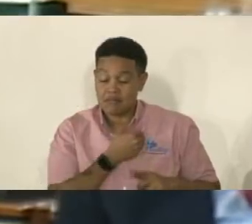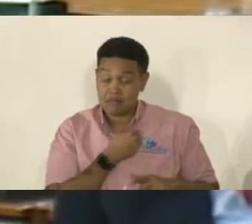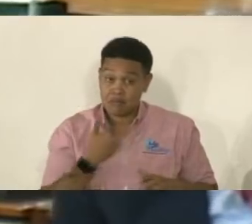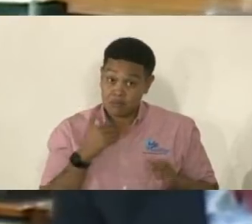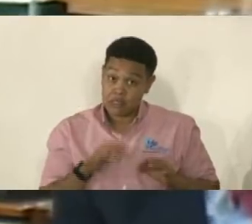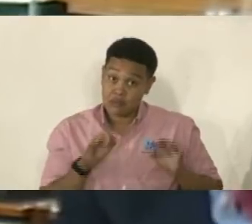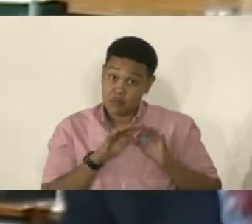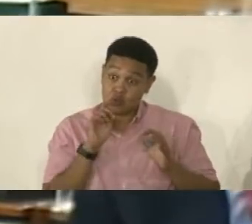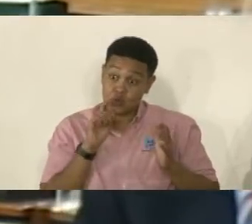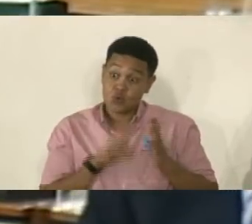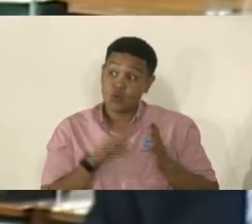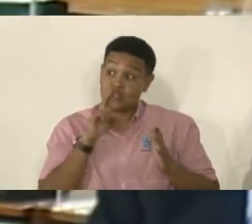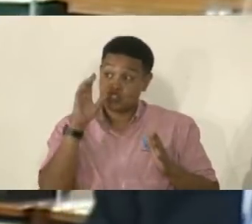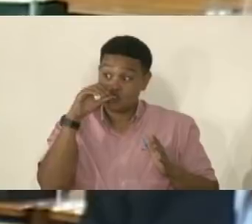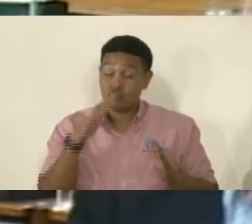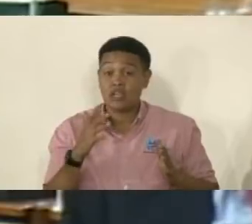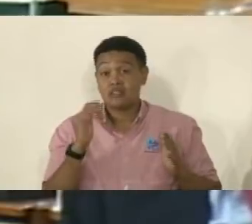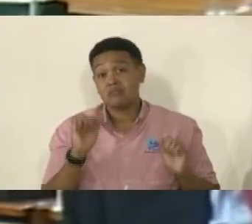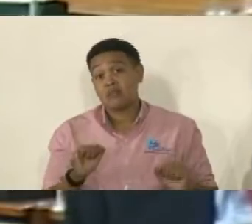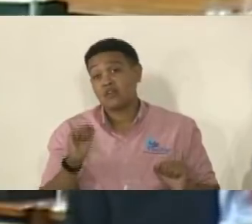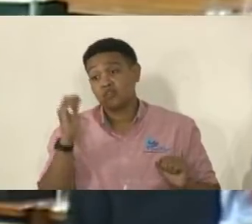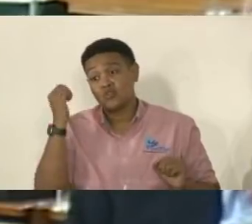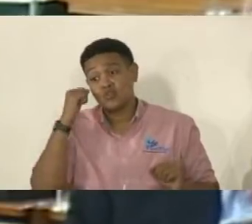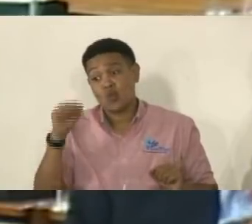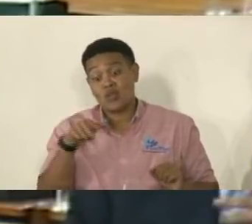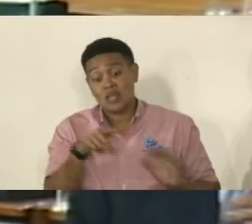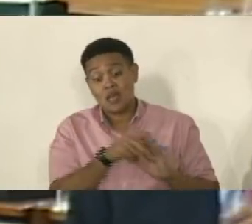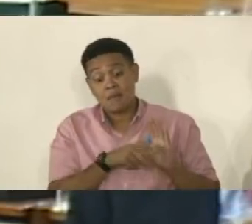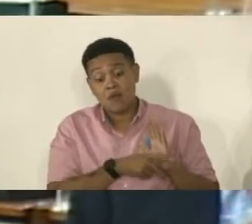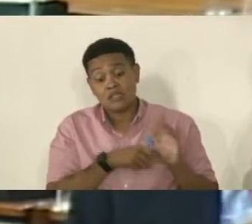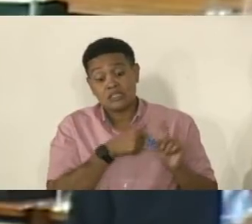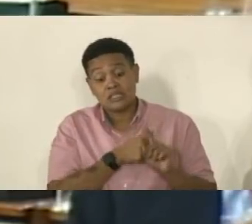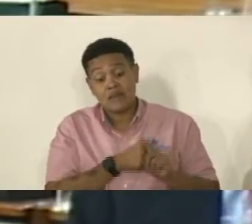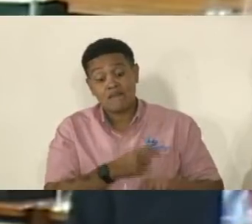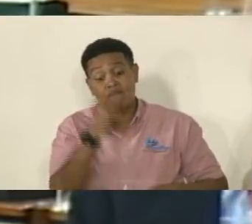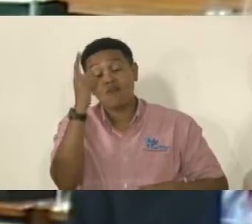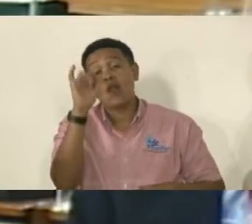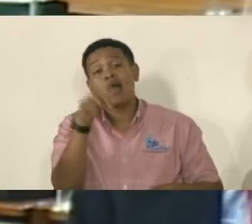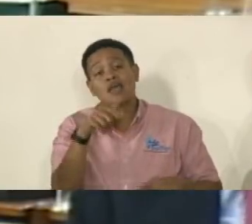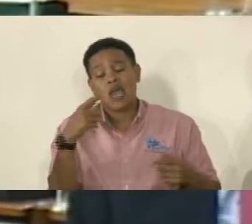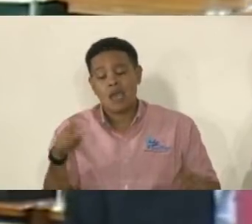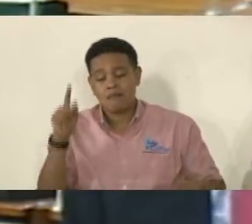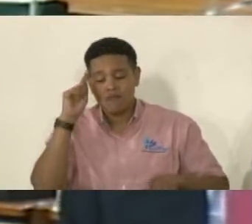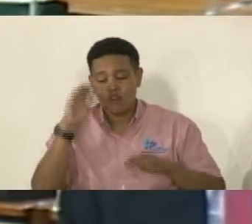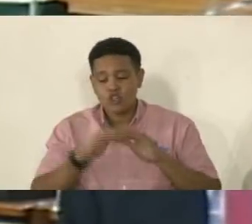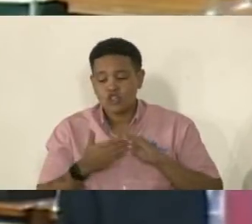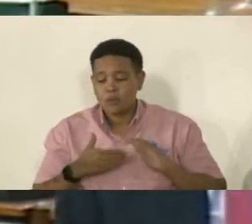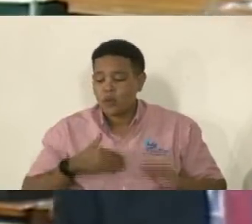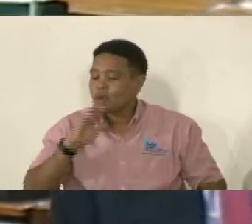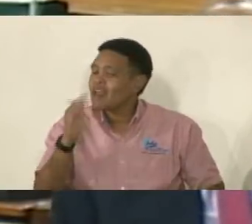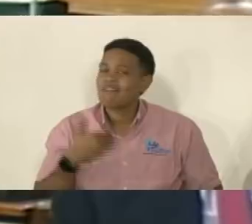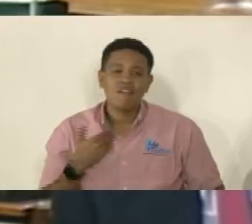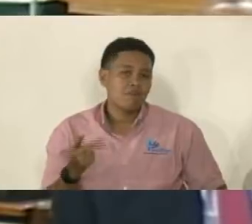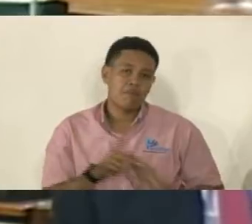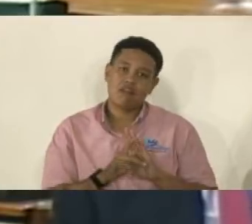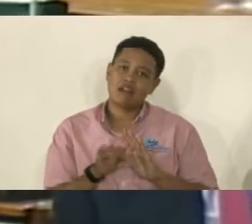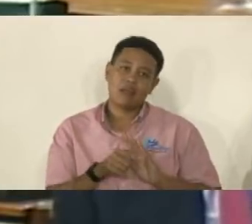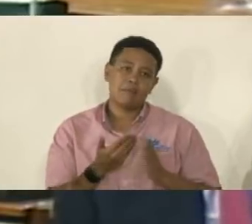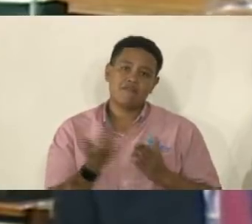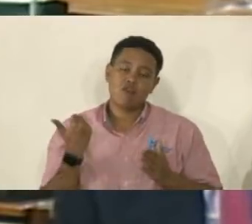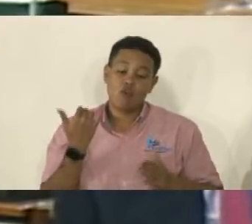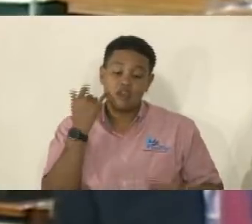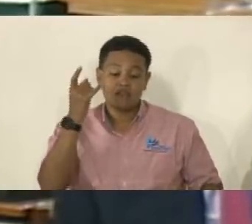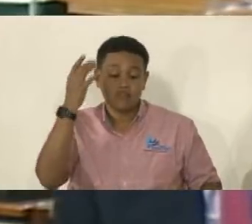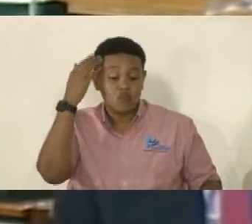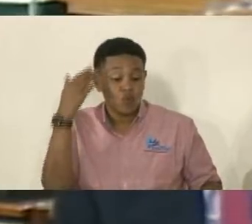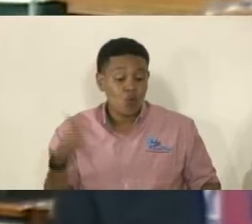to note, and as strange as this may sound, such a policy is the first of its kind for Jamaica. We never had one. And if you don't know, if